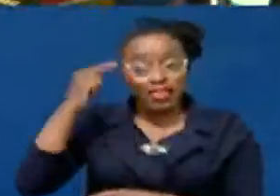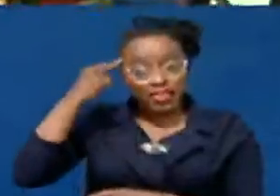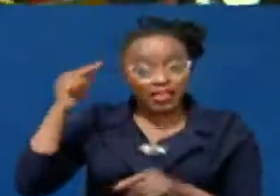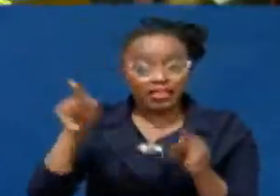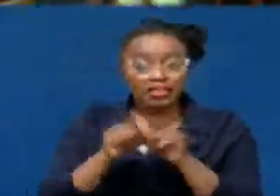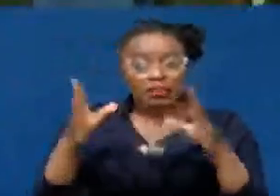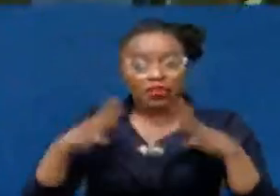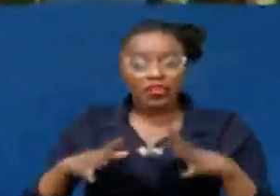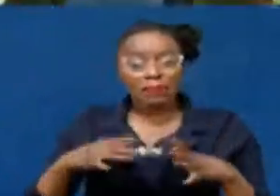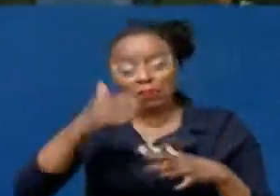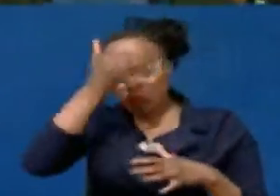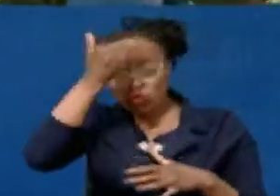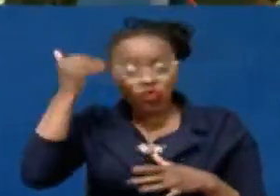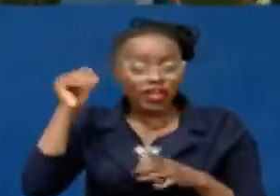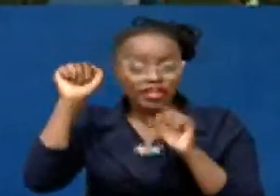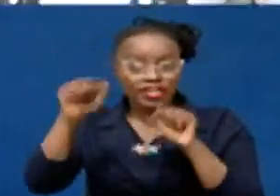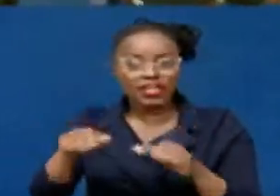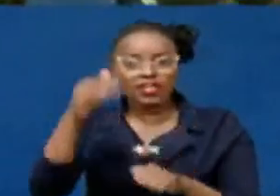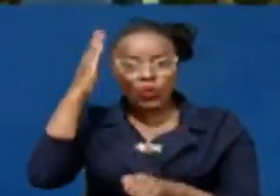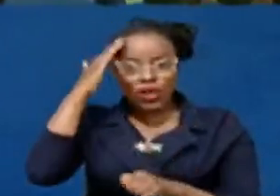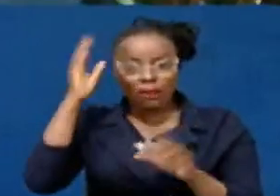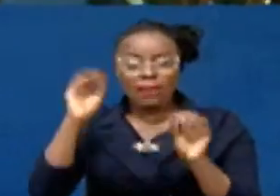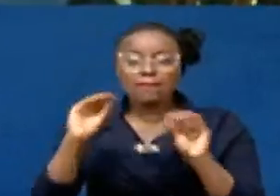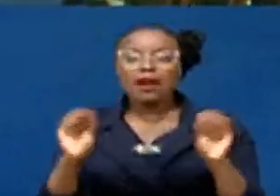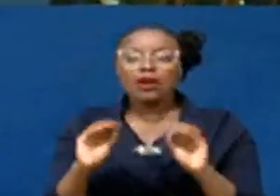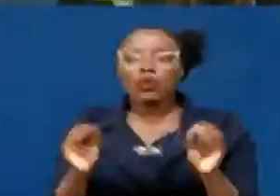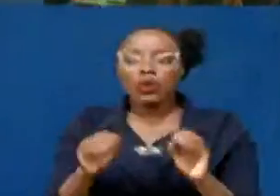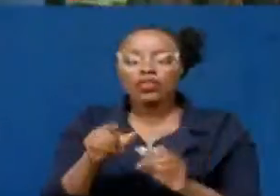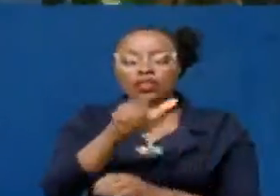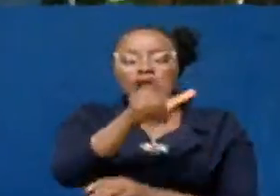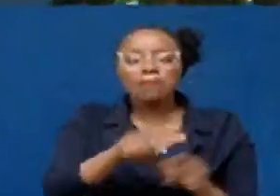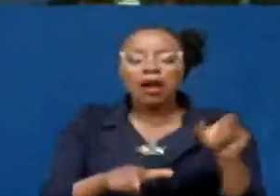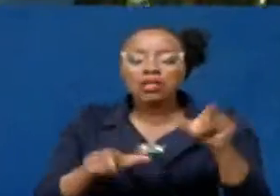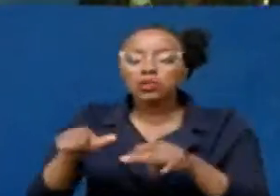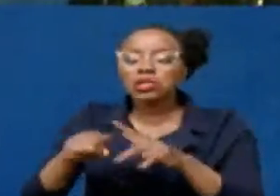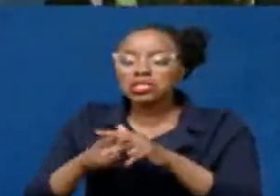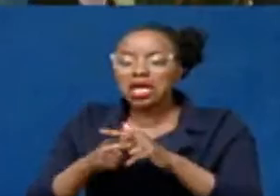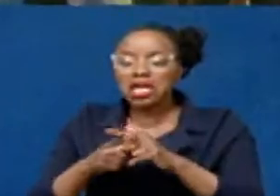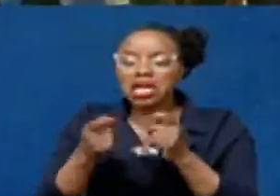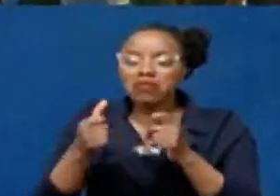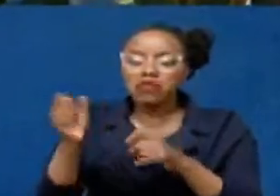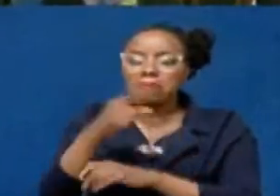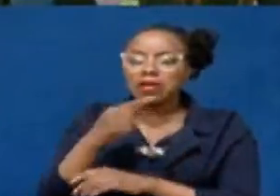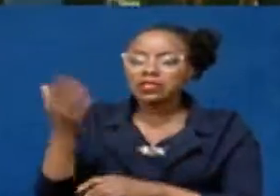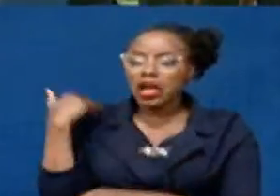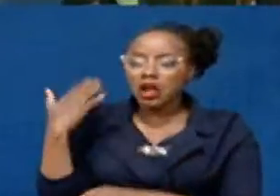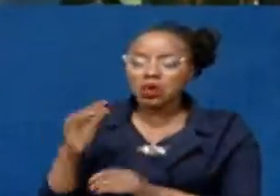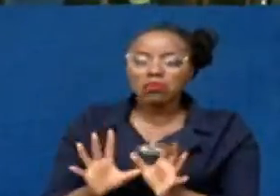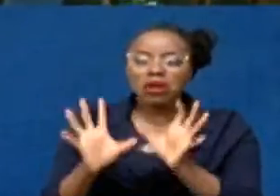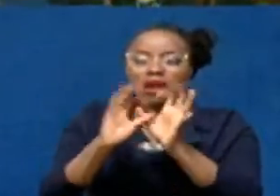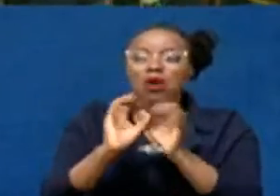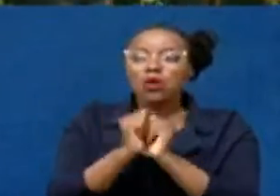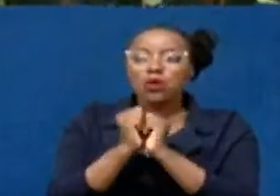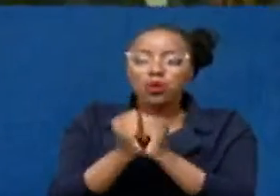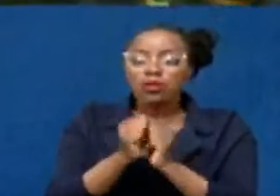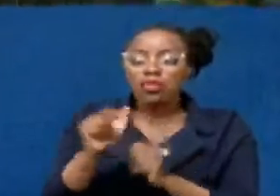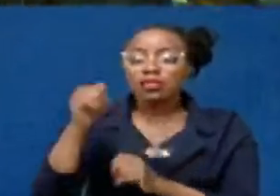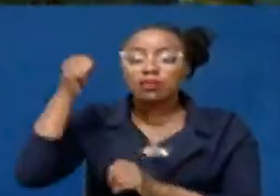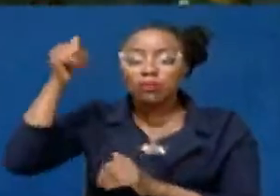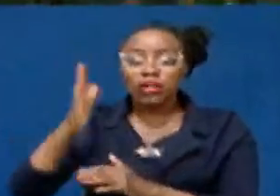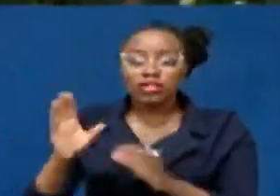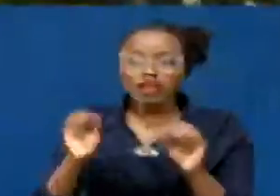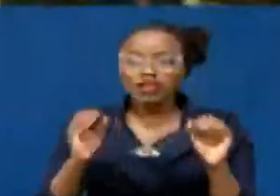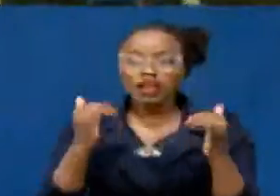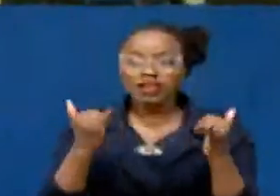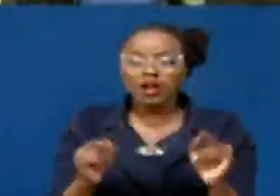the people, we also forget. You don't remember that this is what so-and-so said a few months ago, that I'll never team up with this other